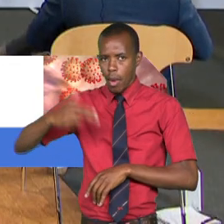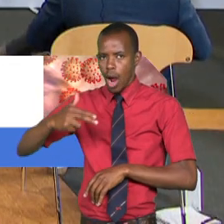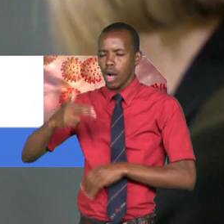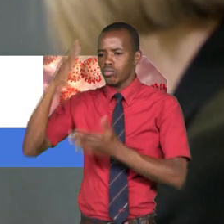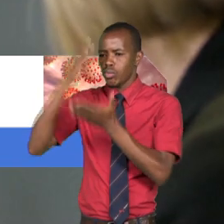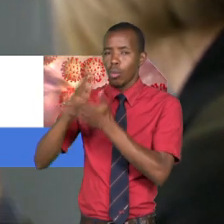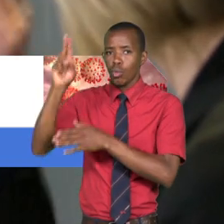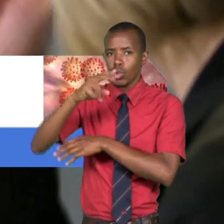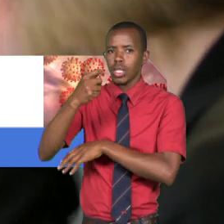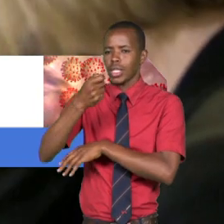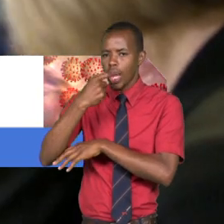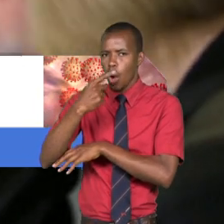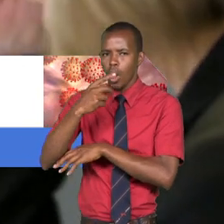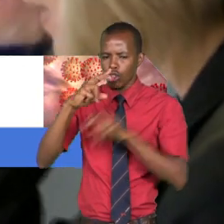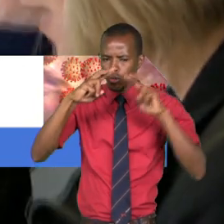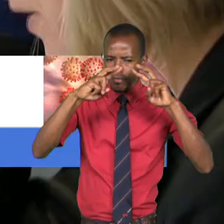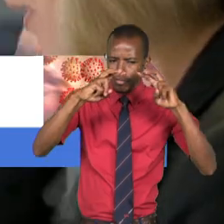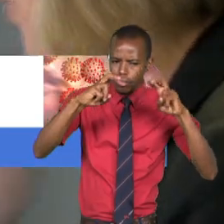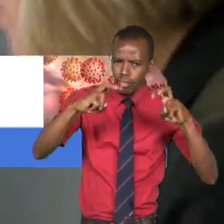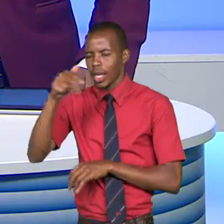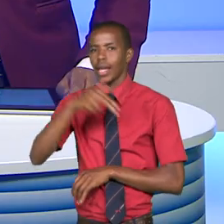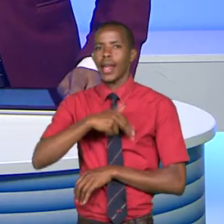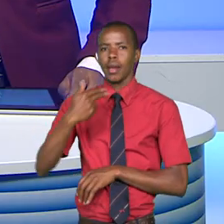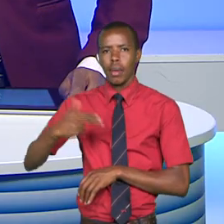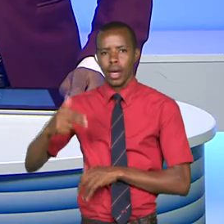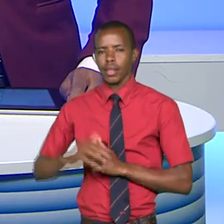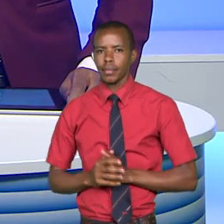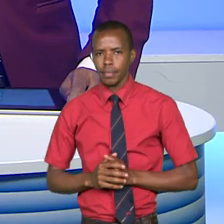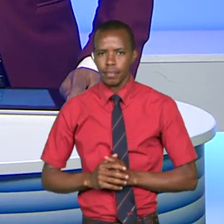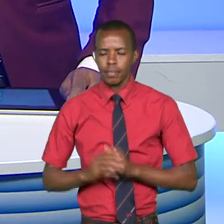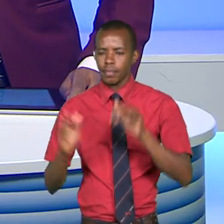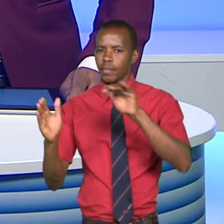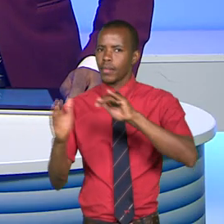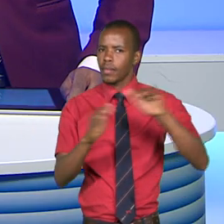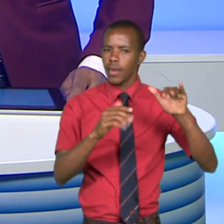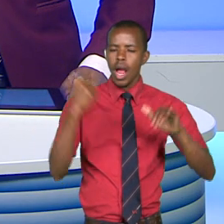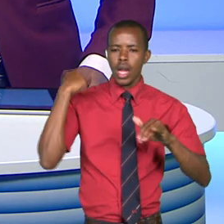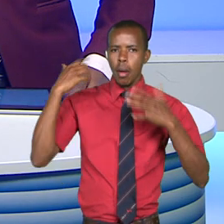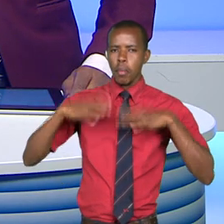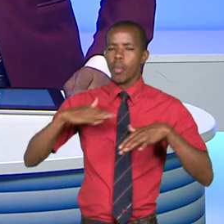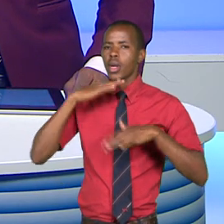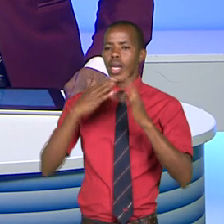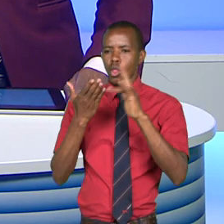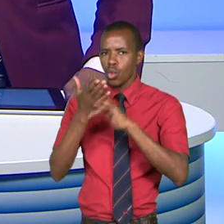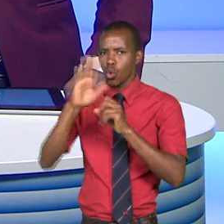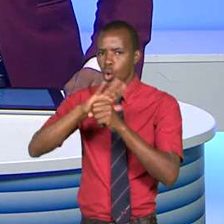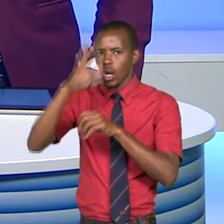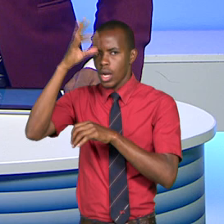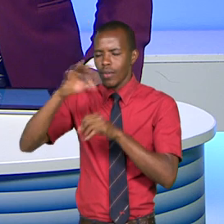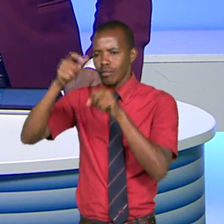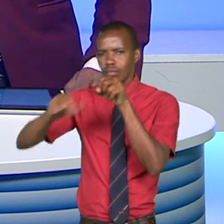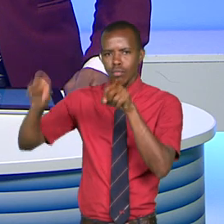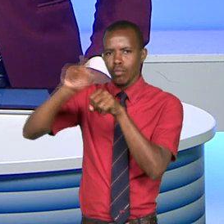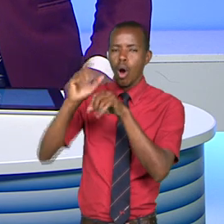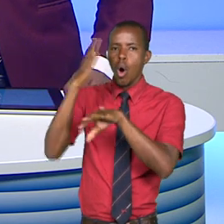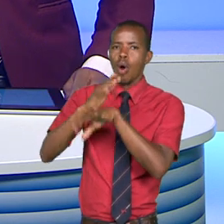the vaccine as it conducted investigation of its own. The number of people killed by COVID-19 in France climbed past